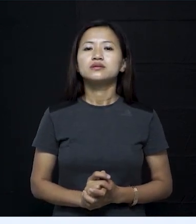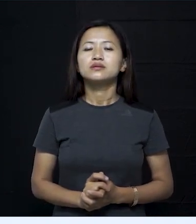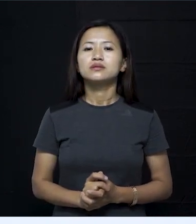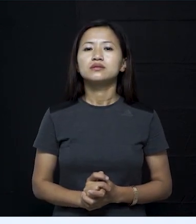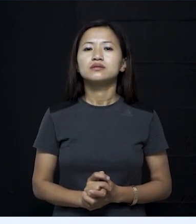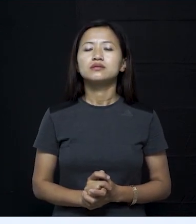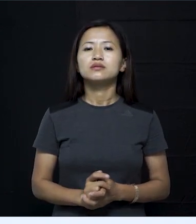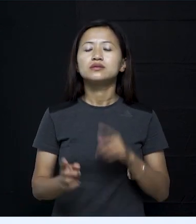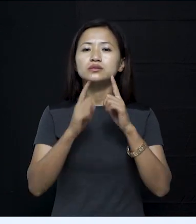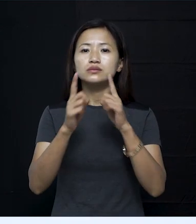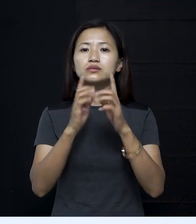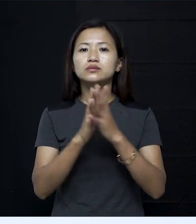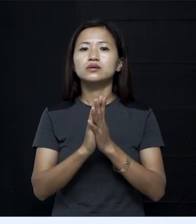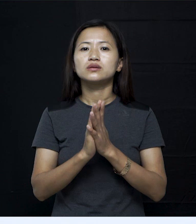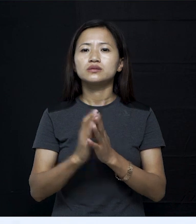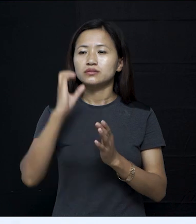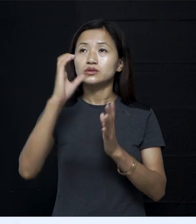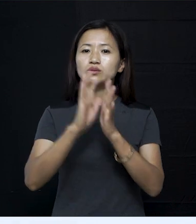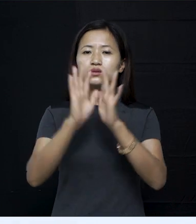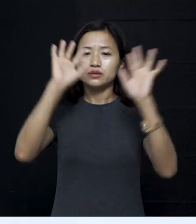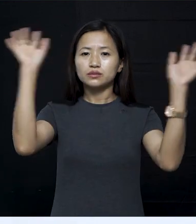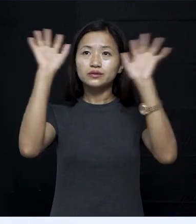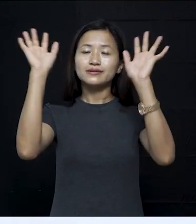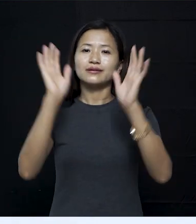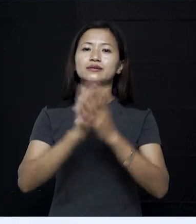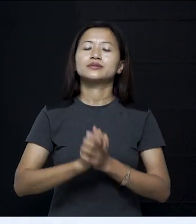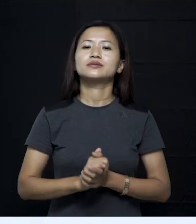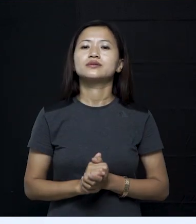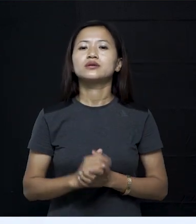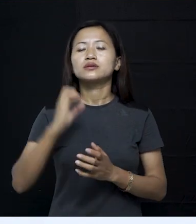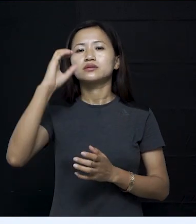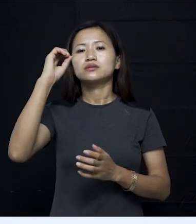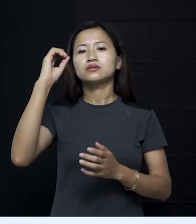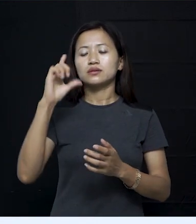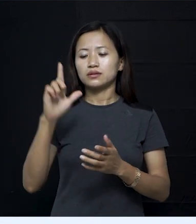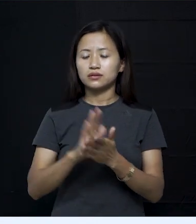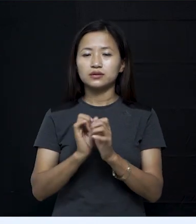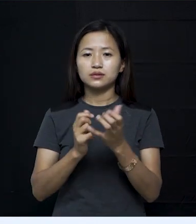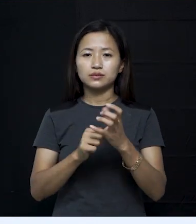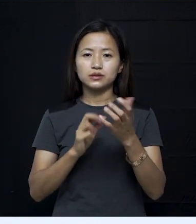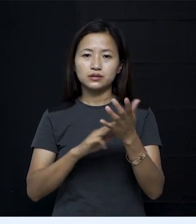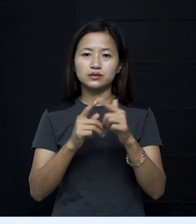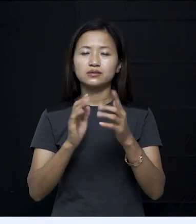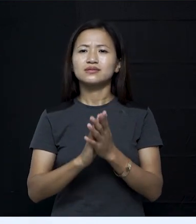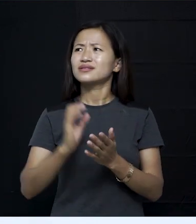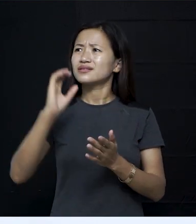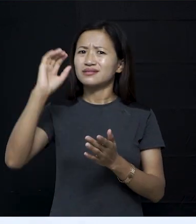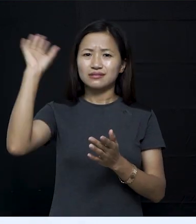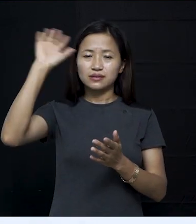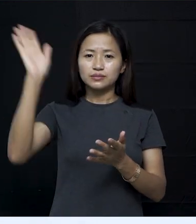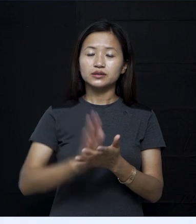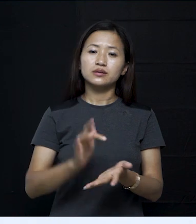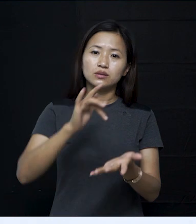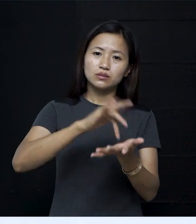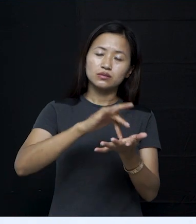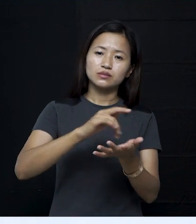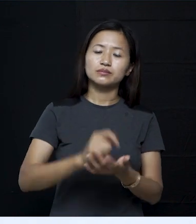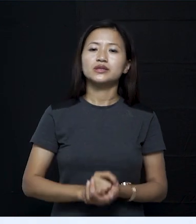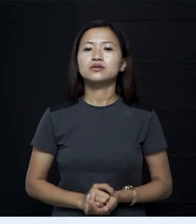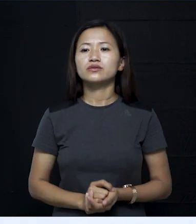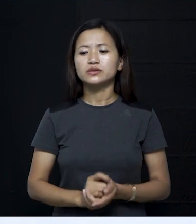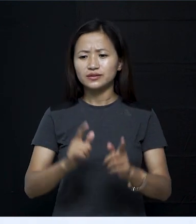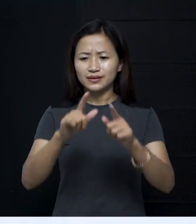okay. So there are two factors that determine agriculture. One is called as the physical, okay.